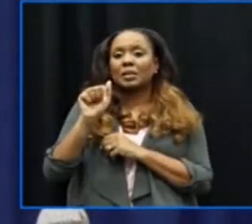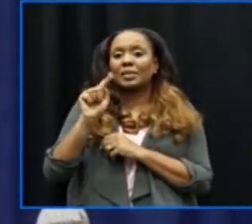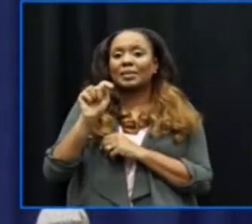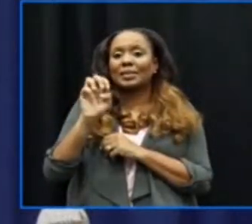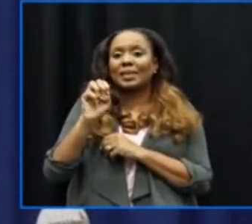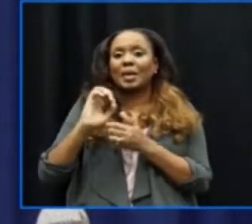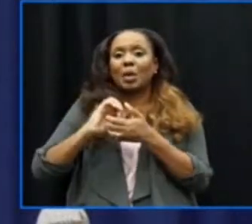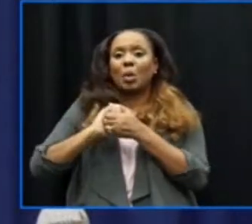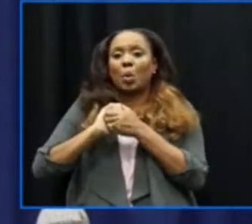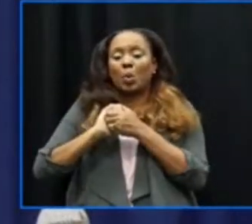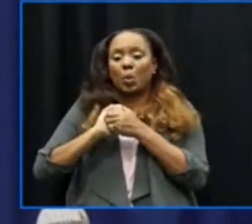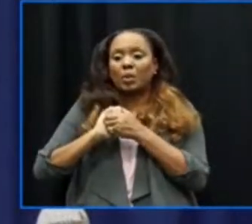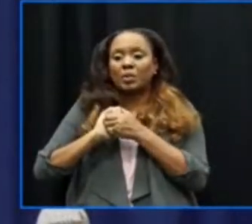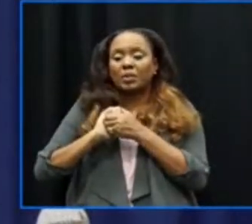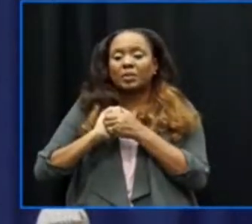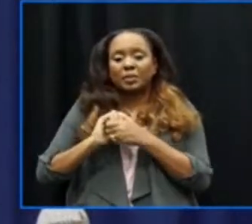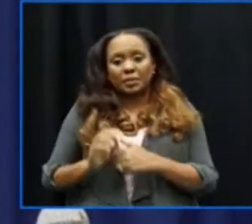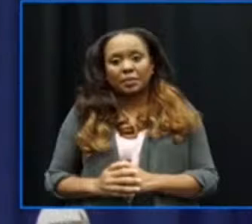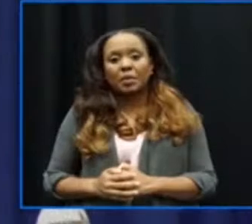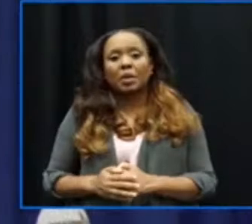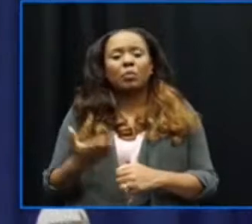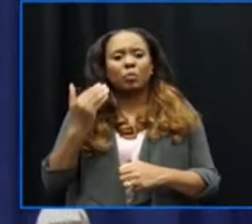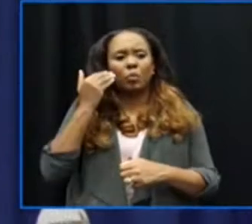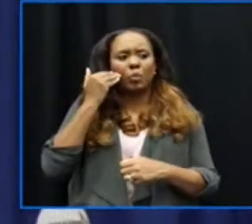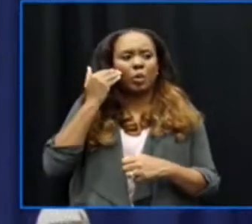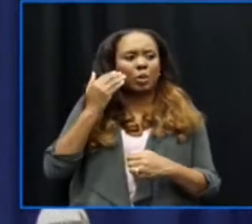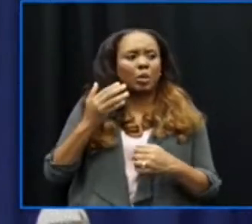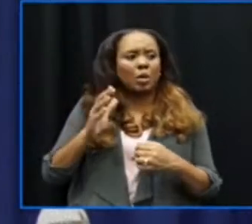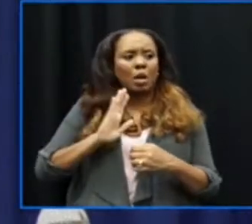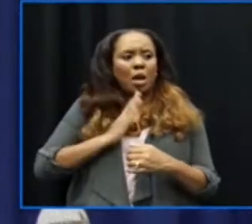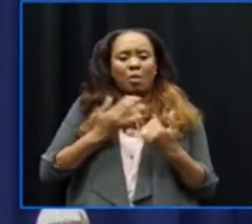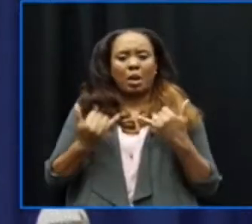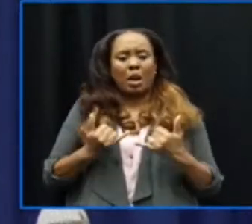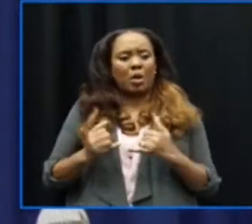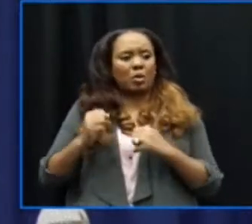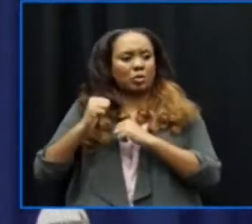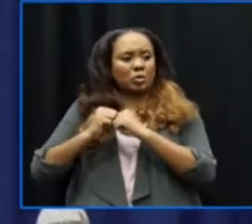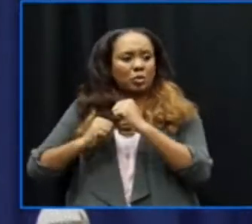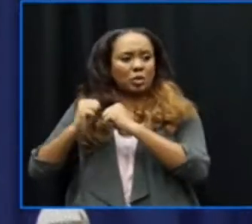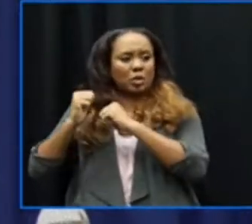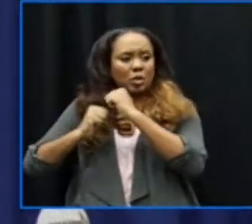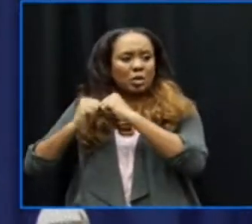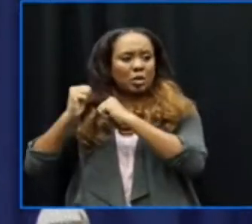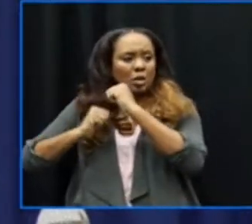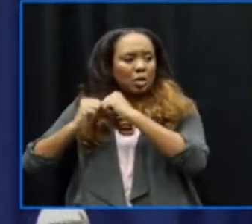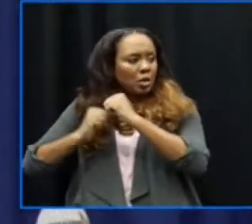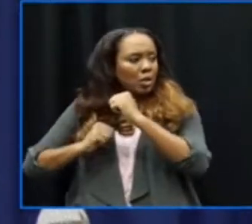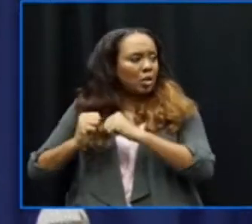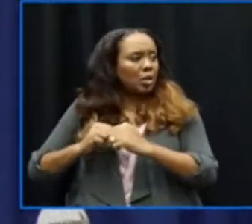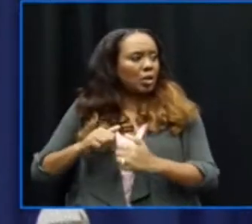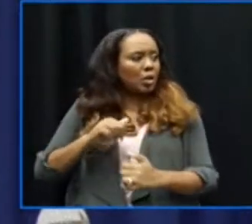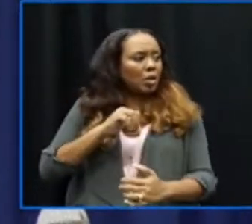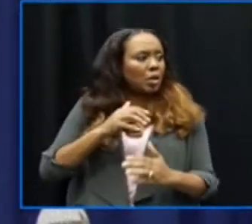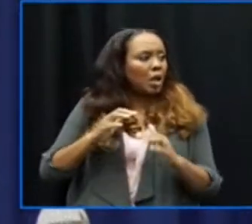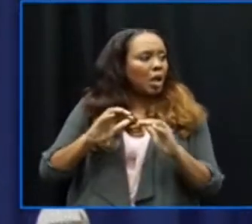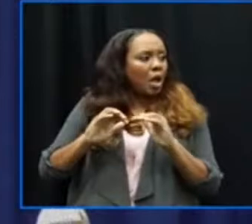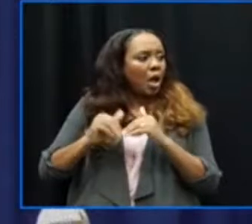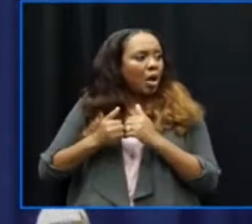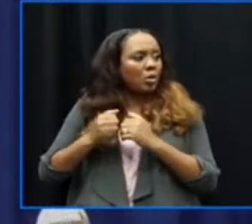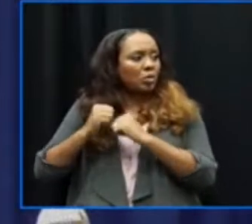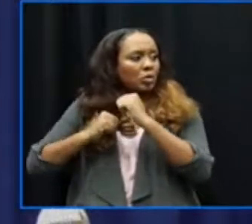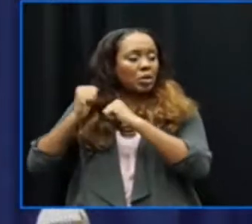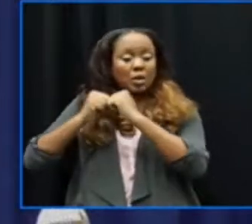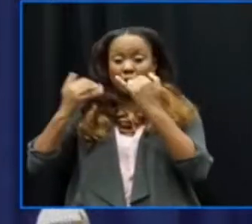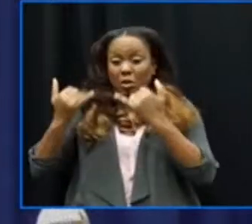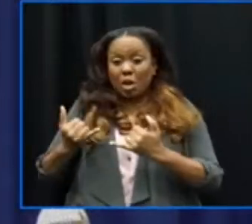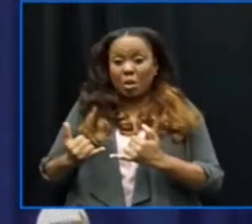that are affecting the governance as it stands under the current structure are definitely not roll forward into that structure, and that we take